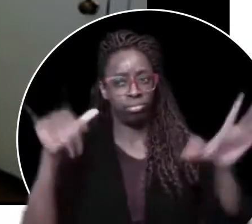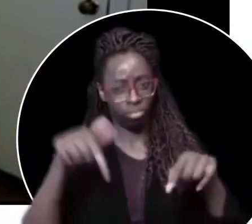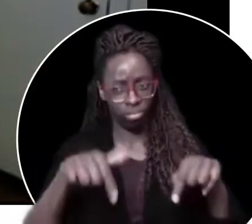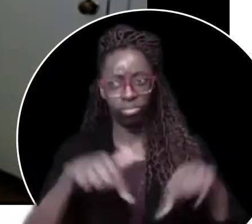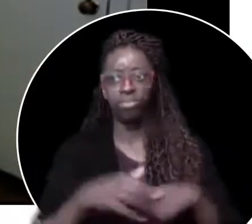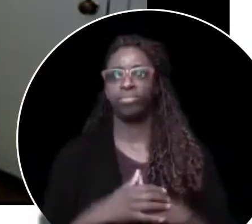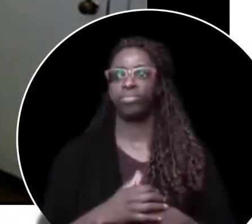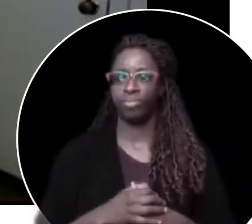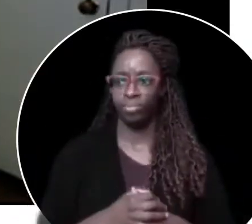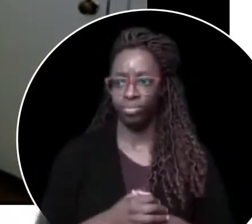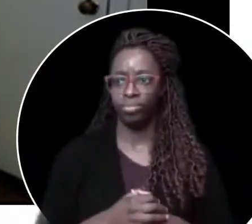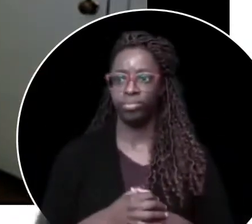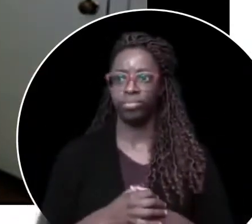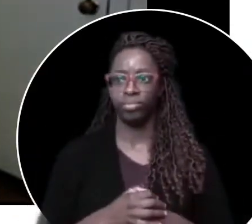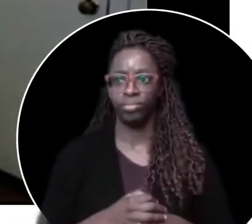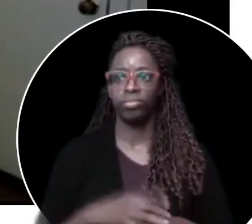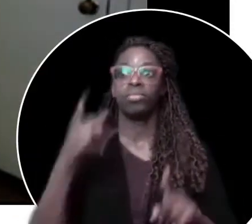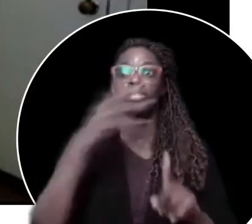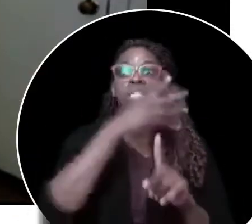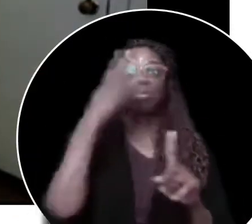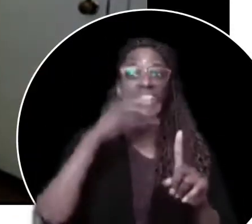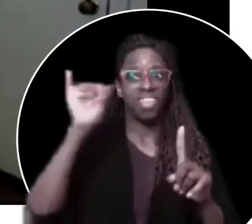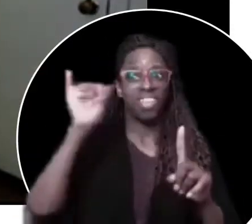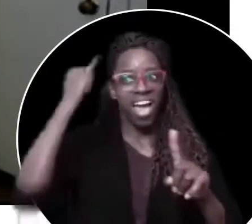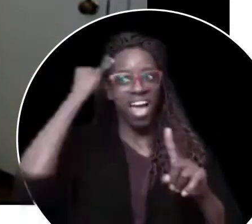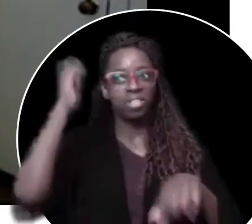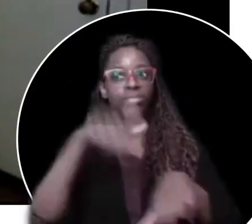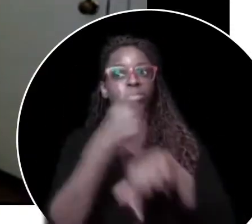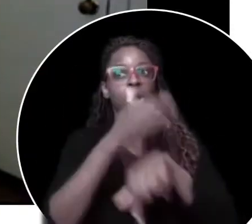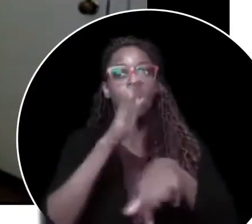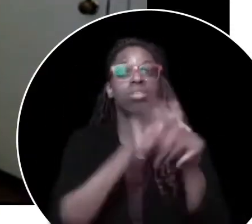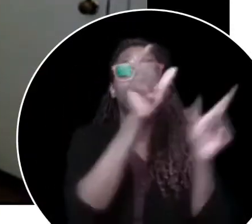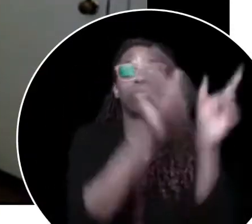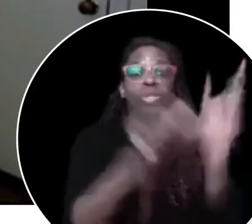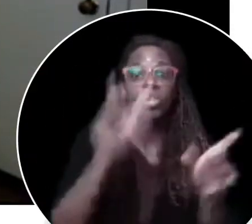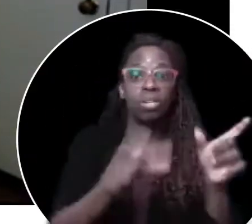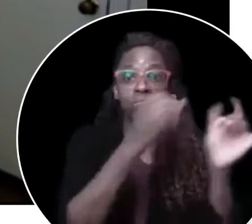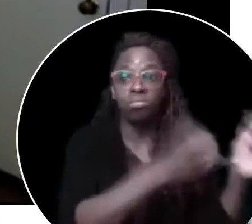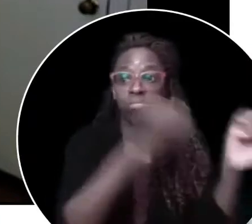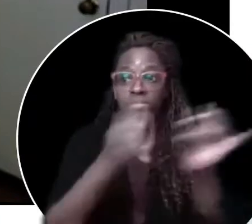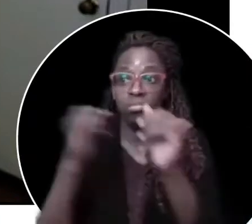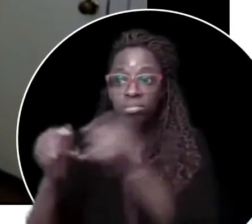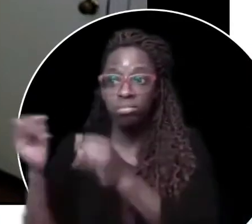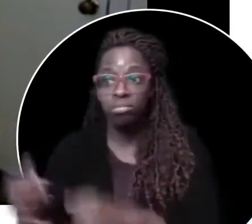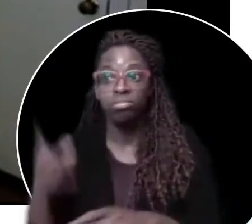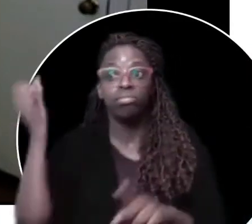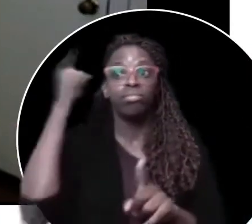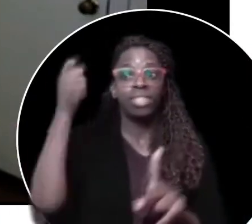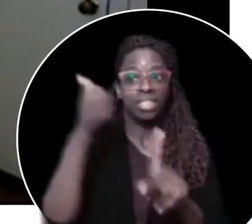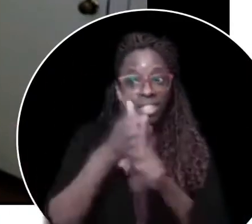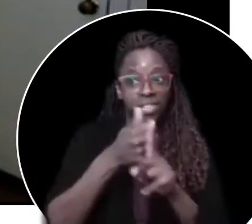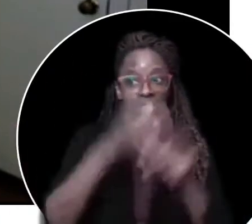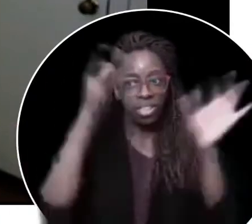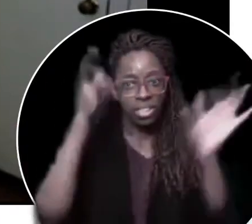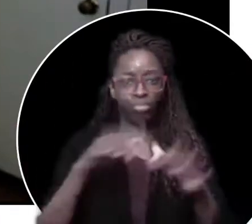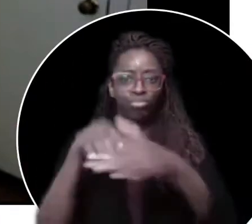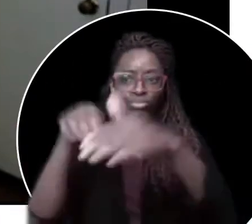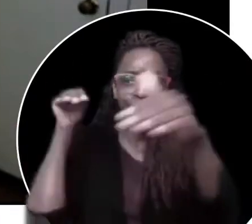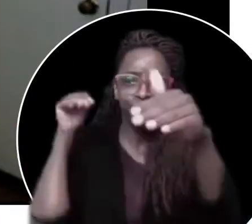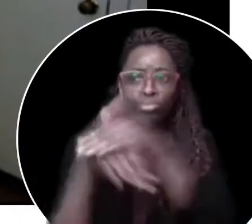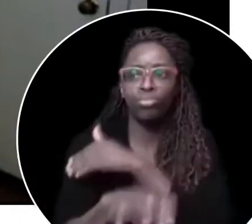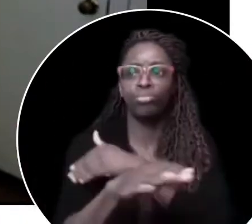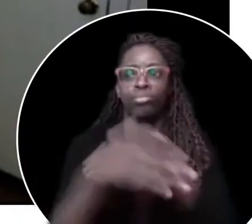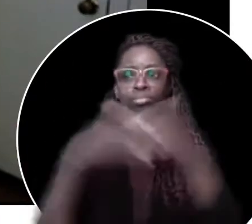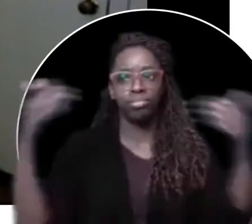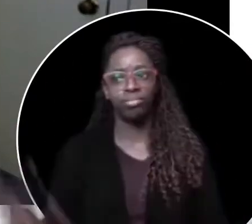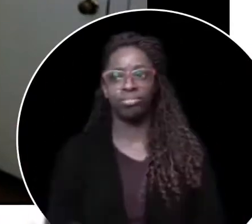of individual immigrants making the choice to come to a welcoming United States, buttressing the notion